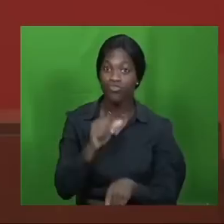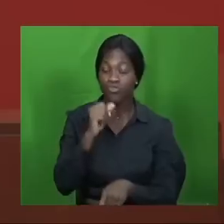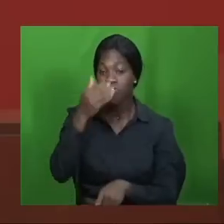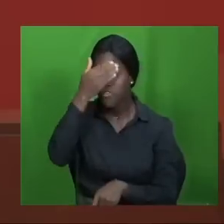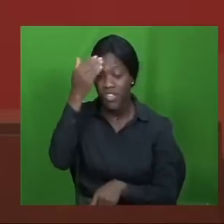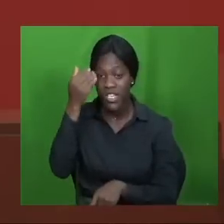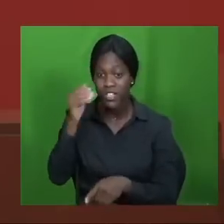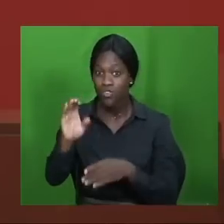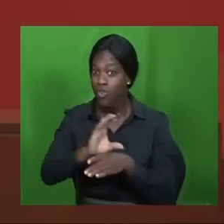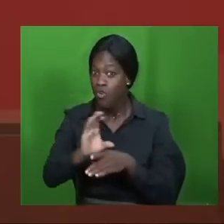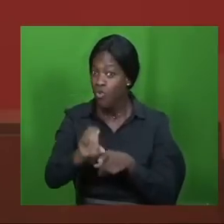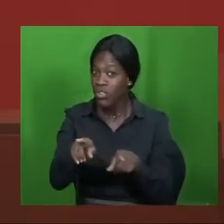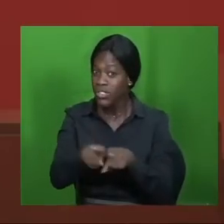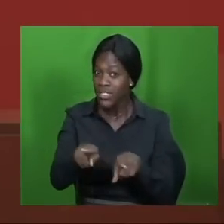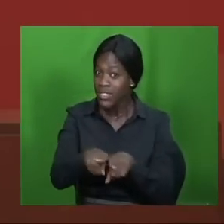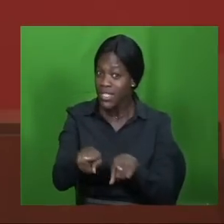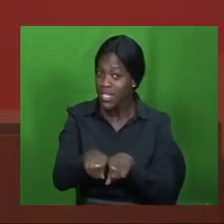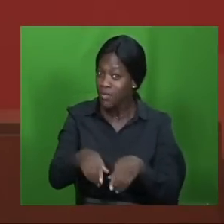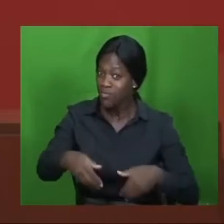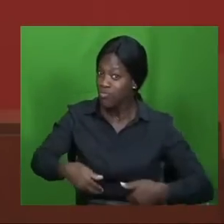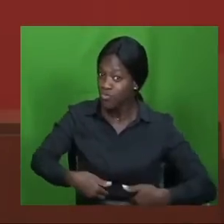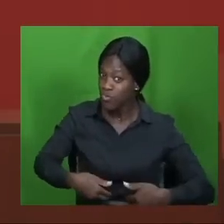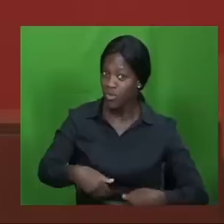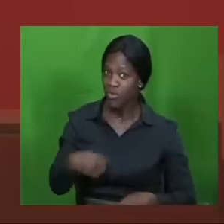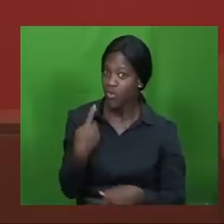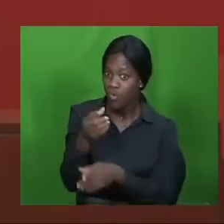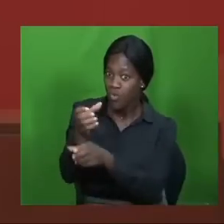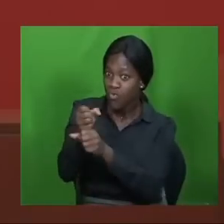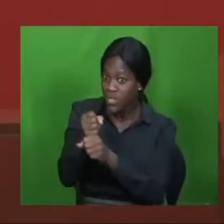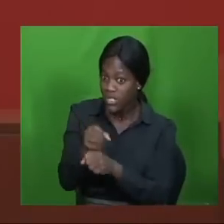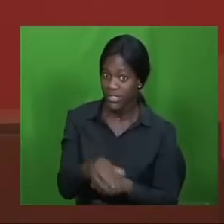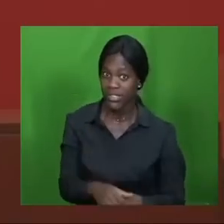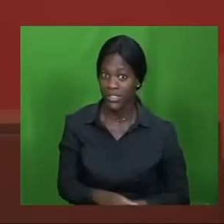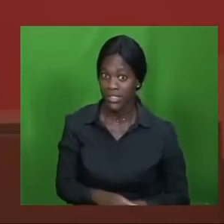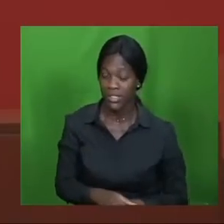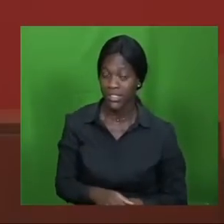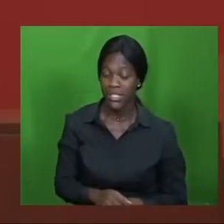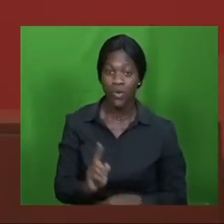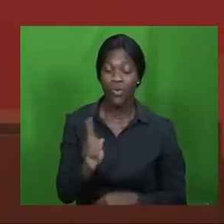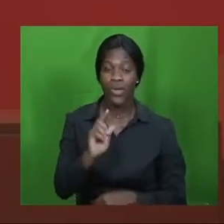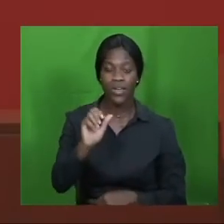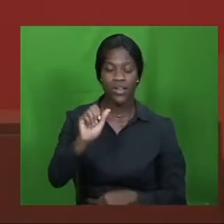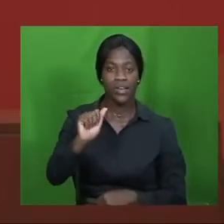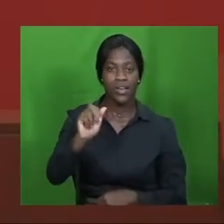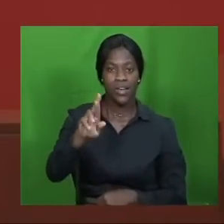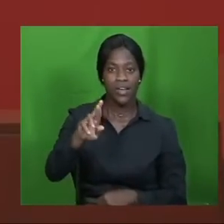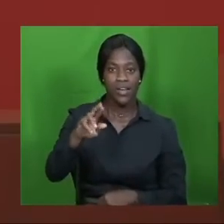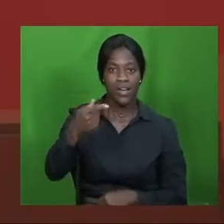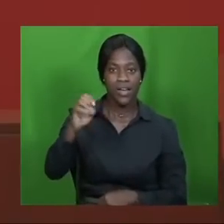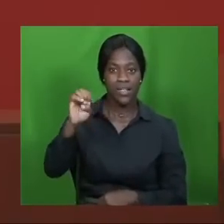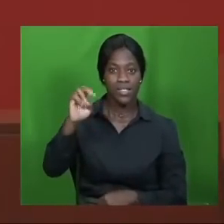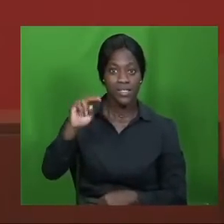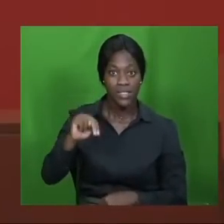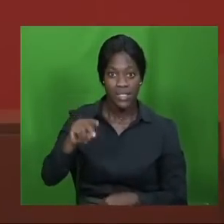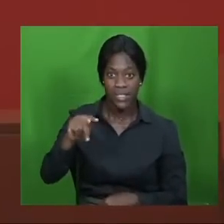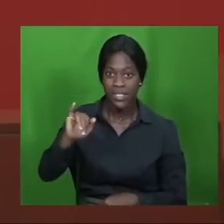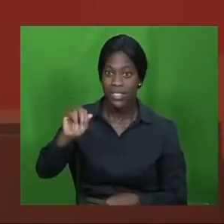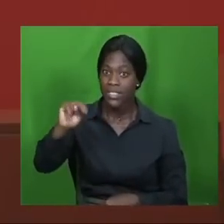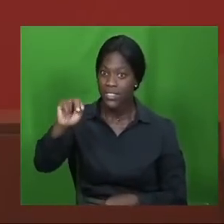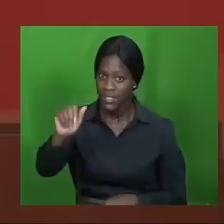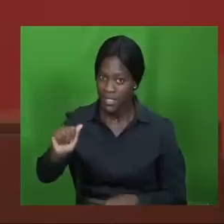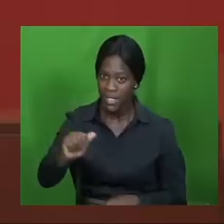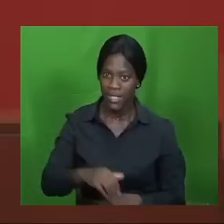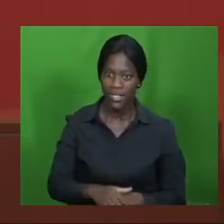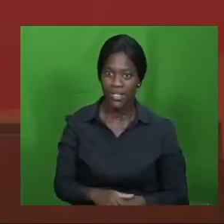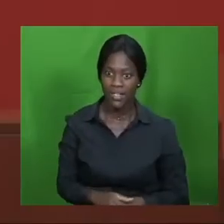coach that won the day. The coach from Argentina was the youngest coach.